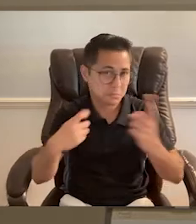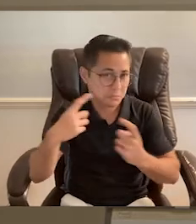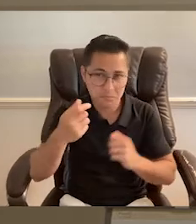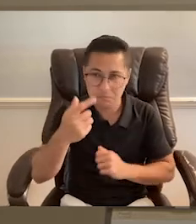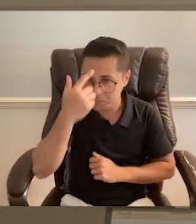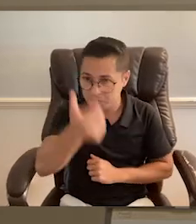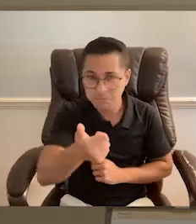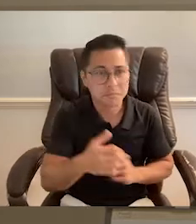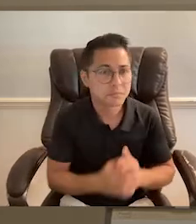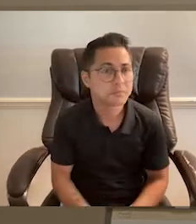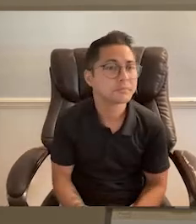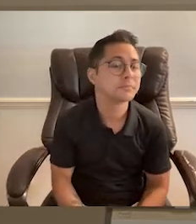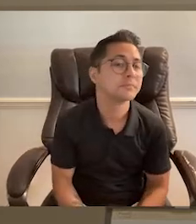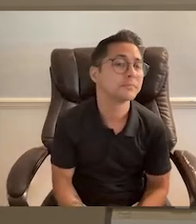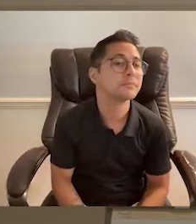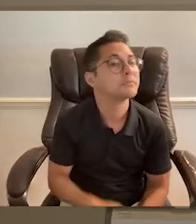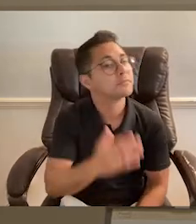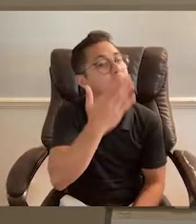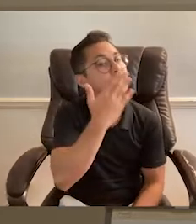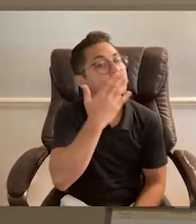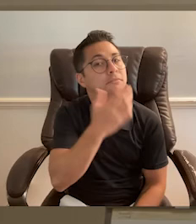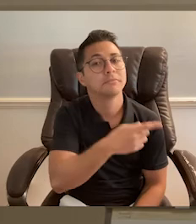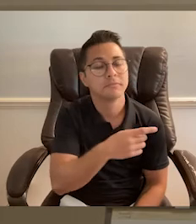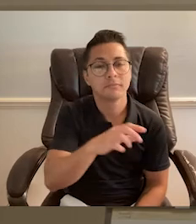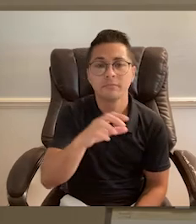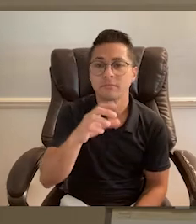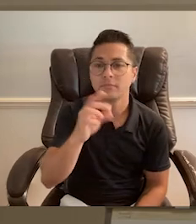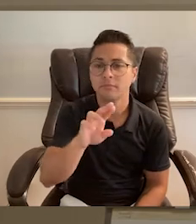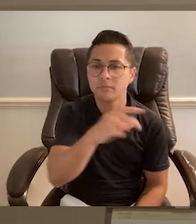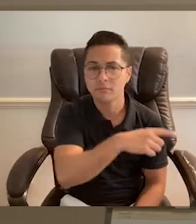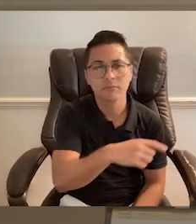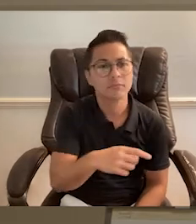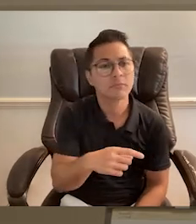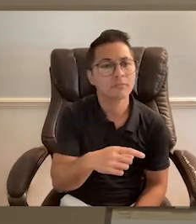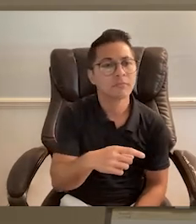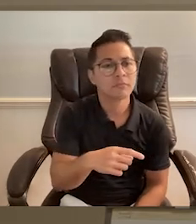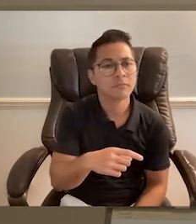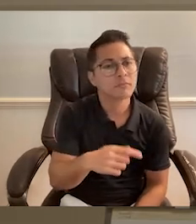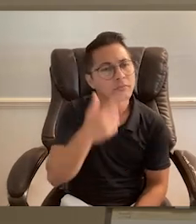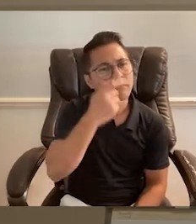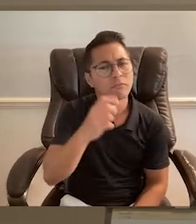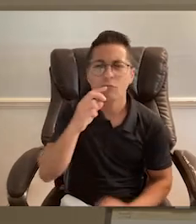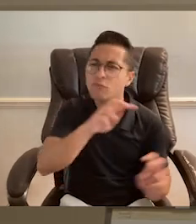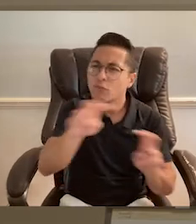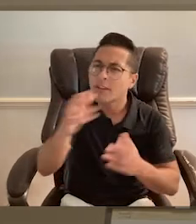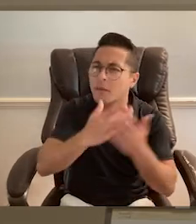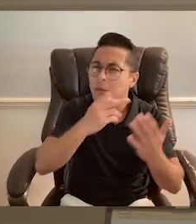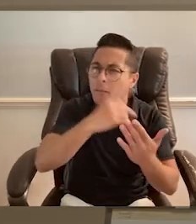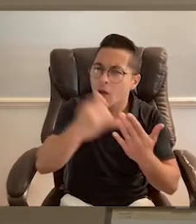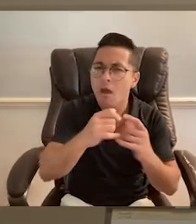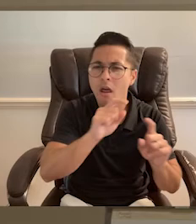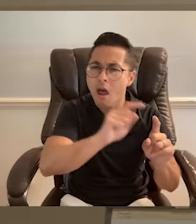had designed a simulator. So right now, the method was to take that person, put them in a vehicle, and then put them on the road.